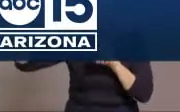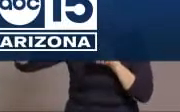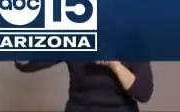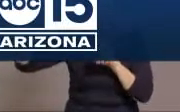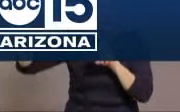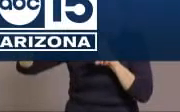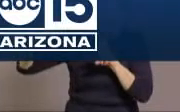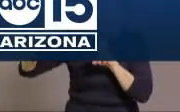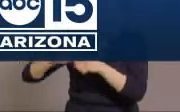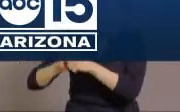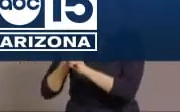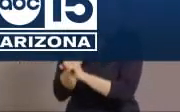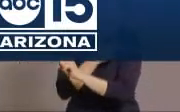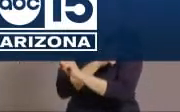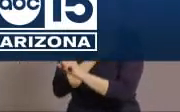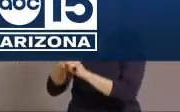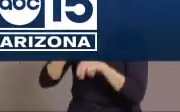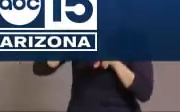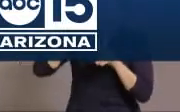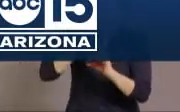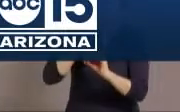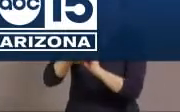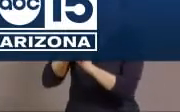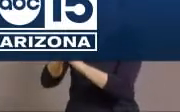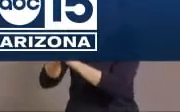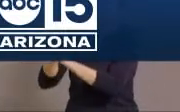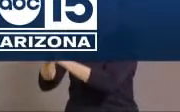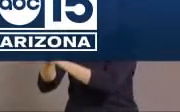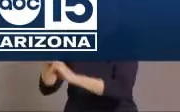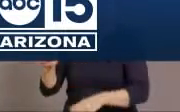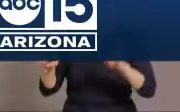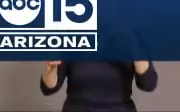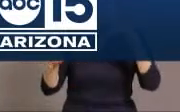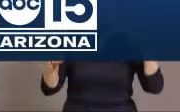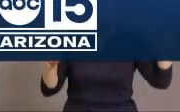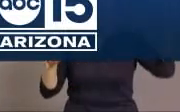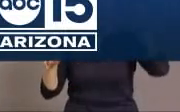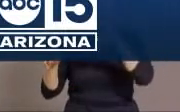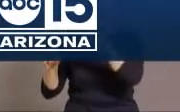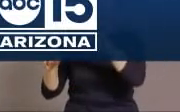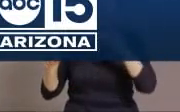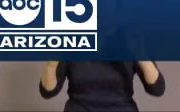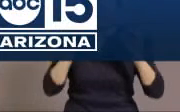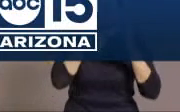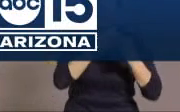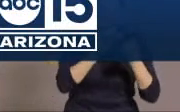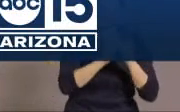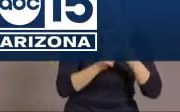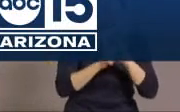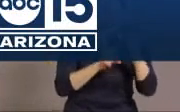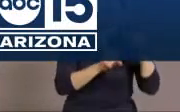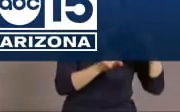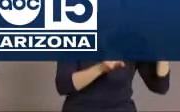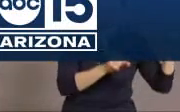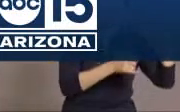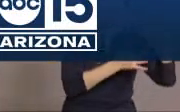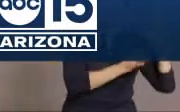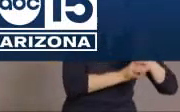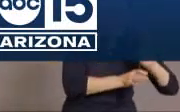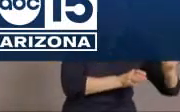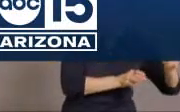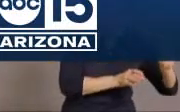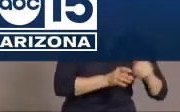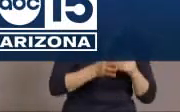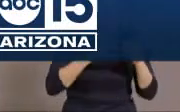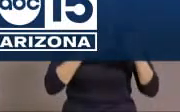is beds that are taken by non-COVID related patients. And then the gray beds at the top are those